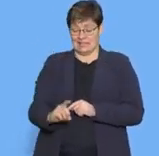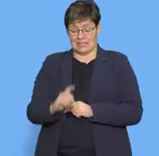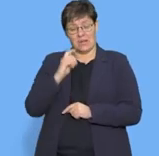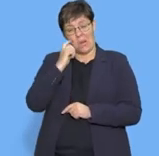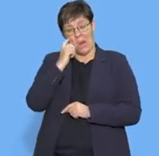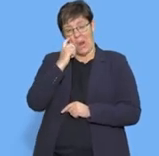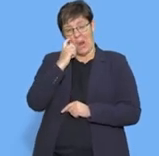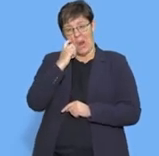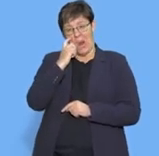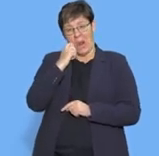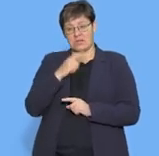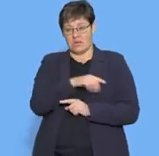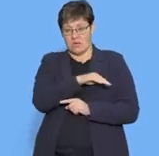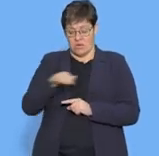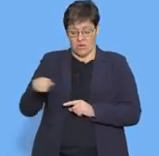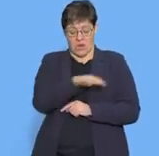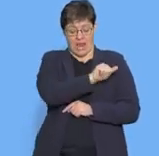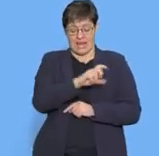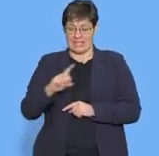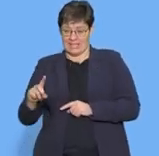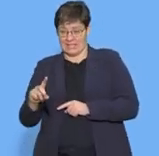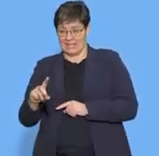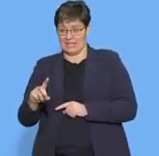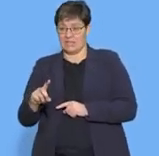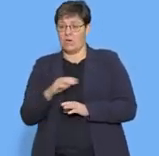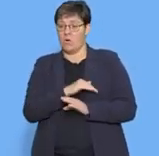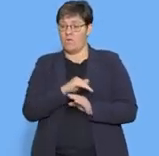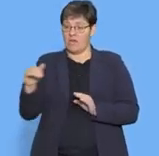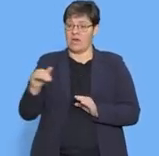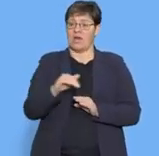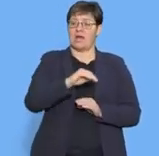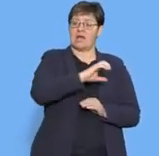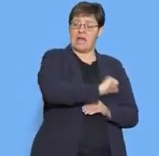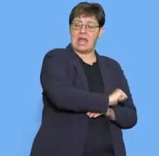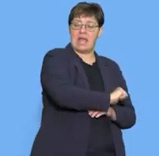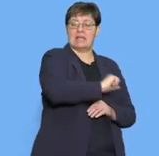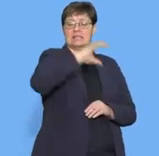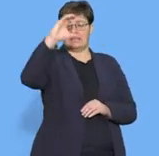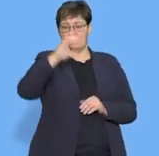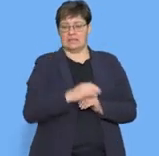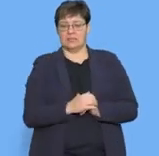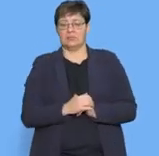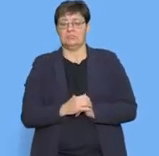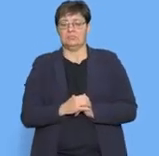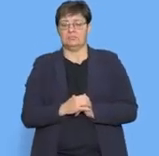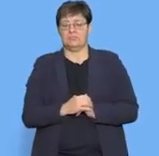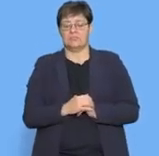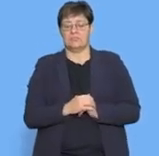it's going to be this side, adjacent, this side here, over the hypotenuse. So cos of A will